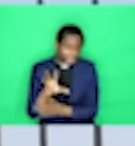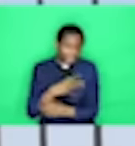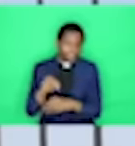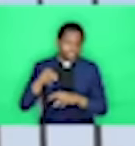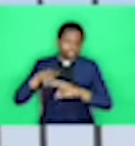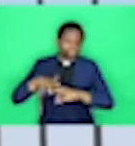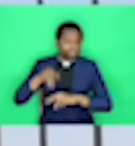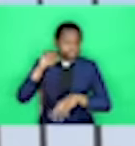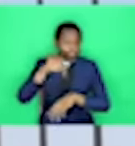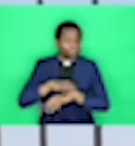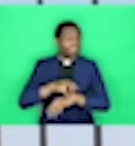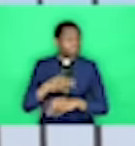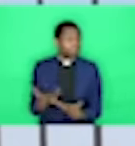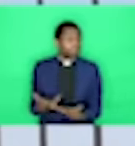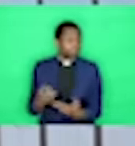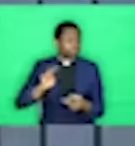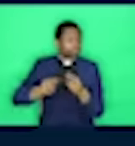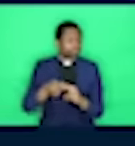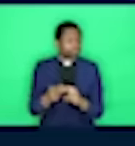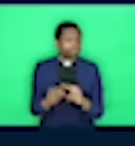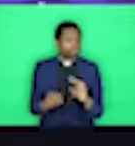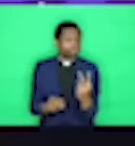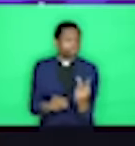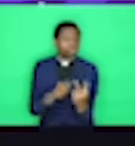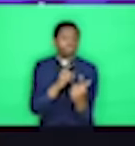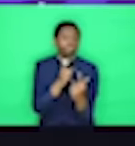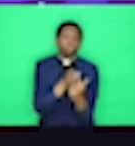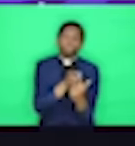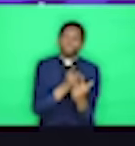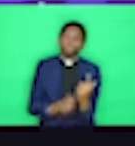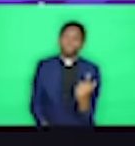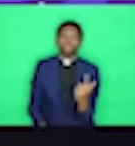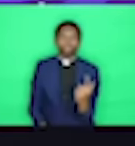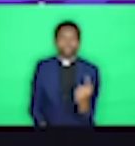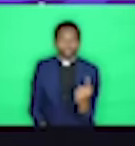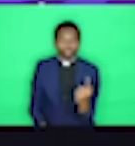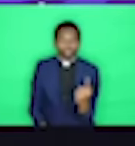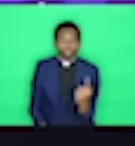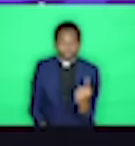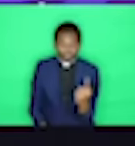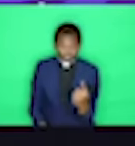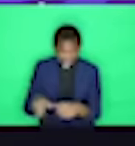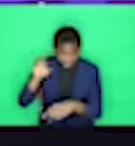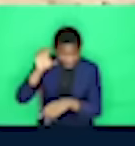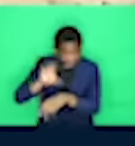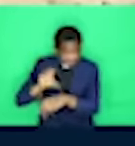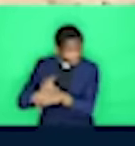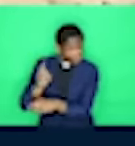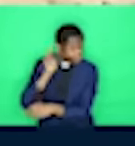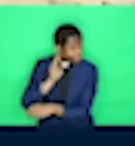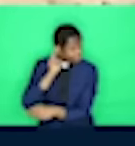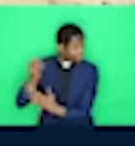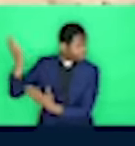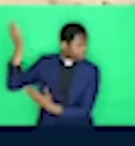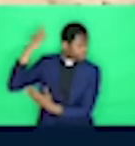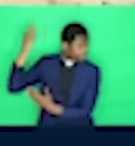earth. Number two, church history invites us to join in the conversation of